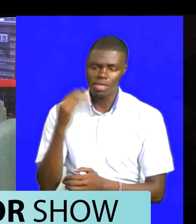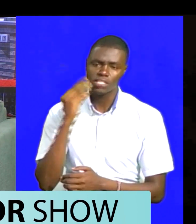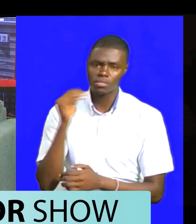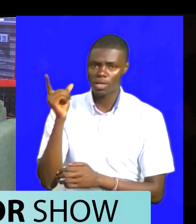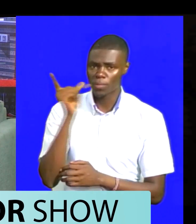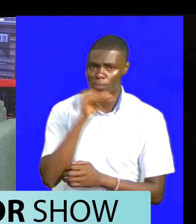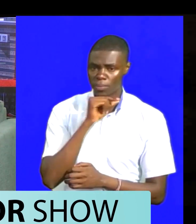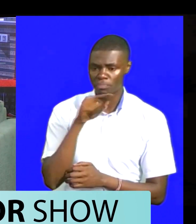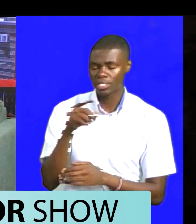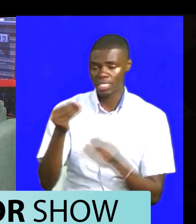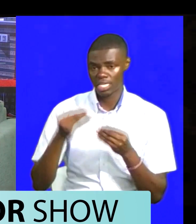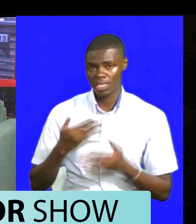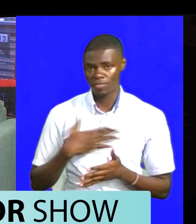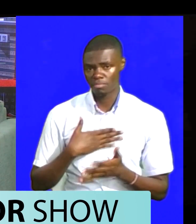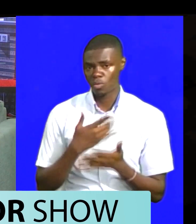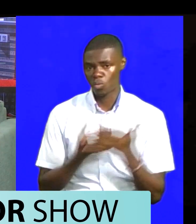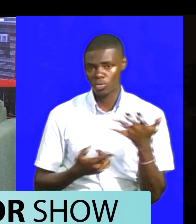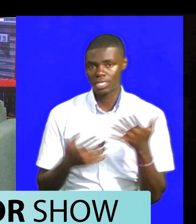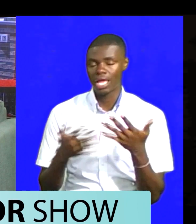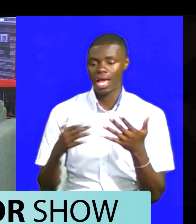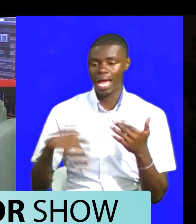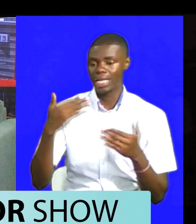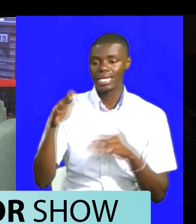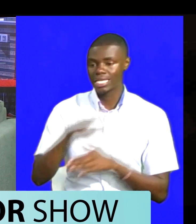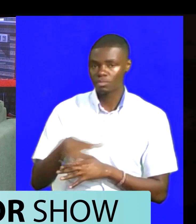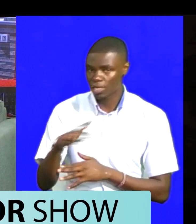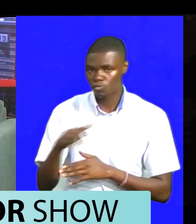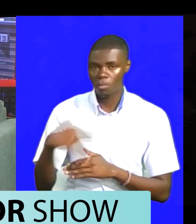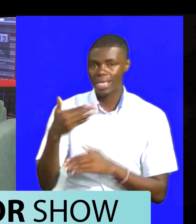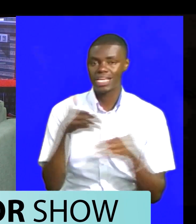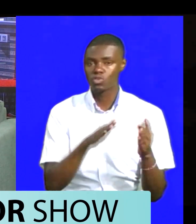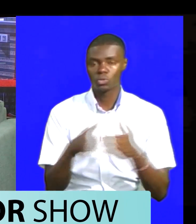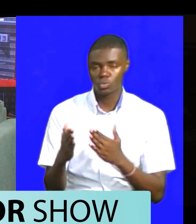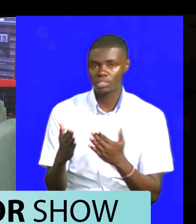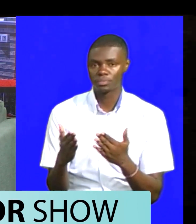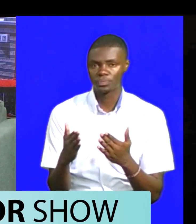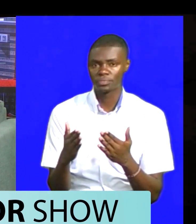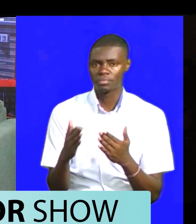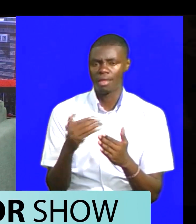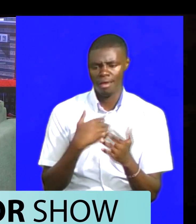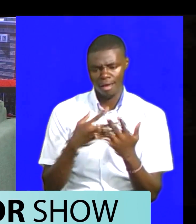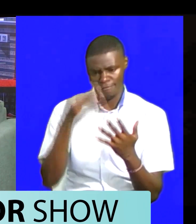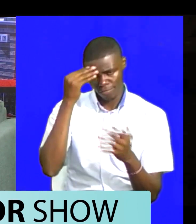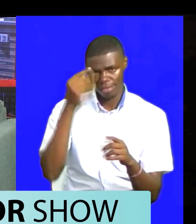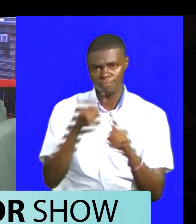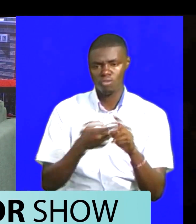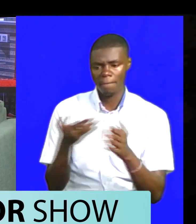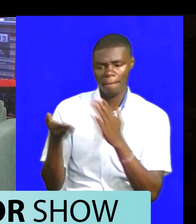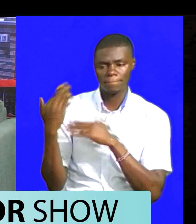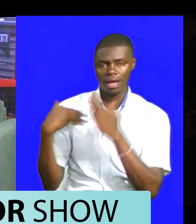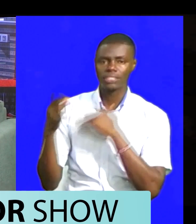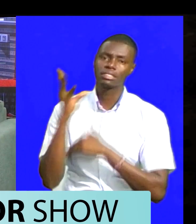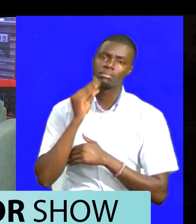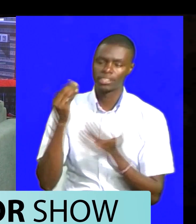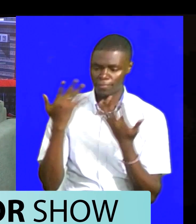it has just been giving me a next platform, a next opportunity. I mean, like, I've learned from my past